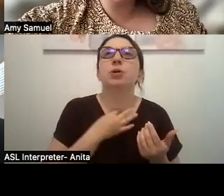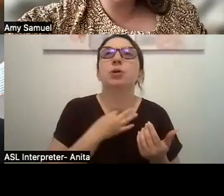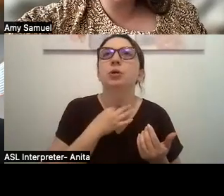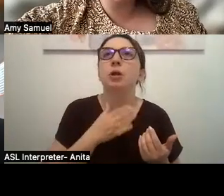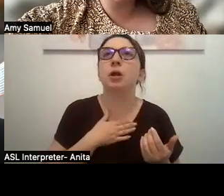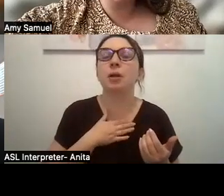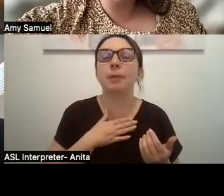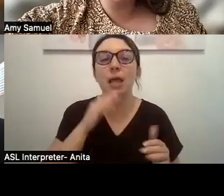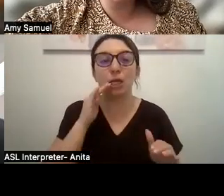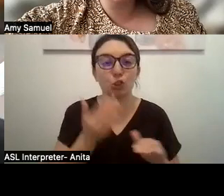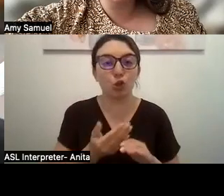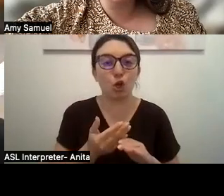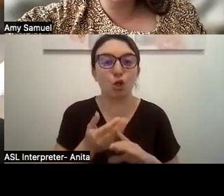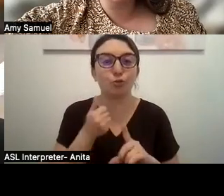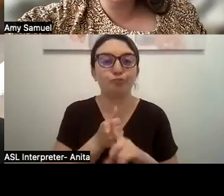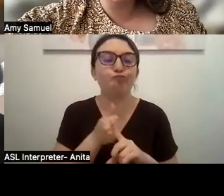daughter does,